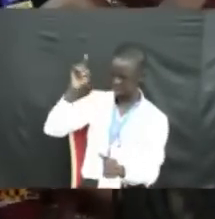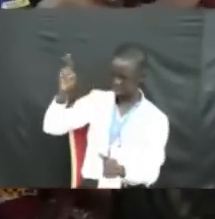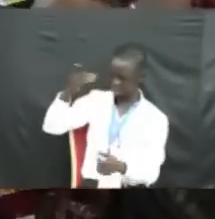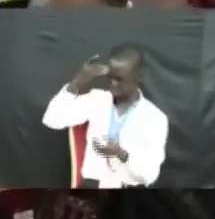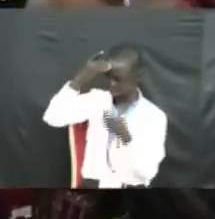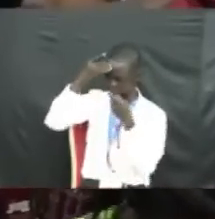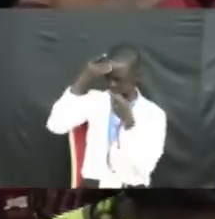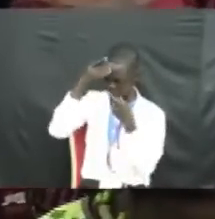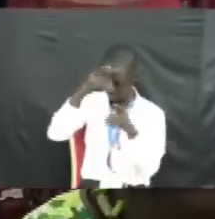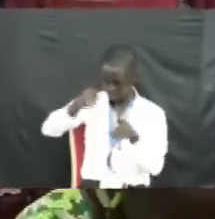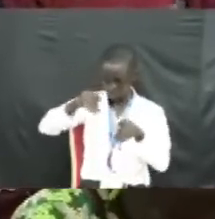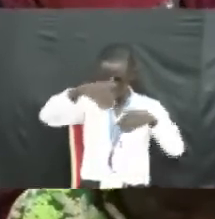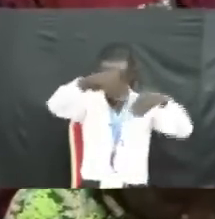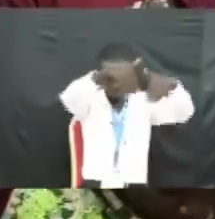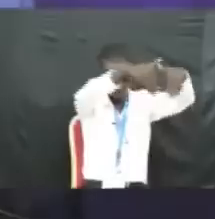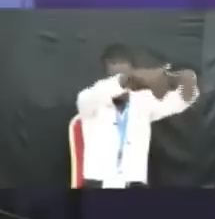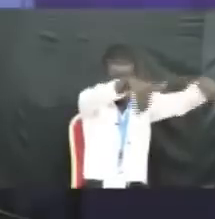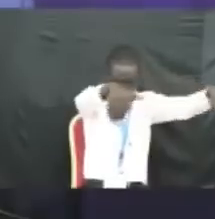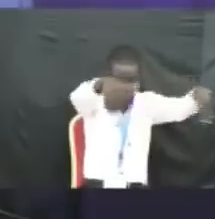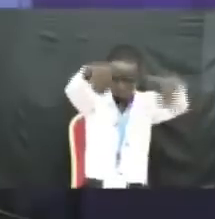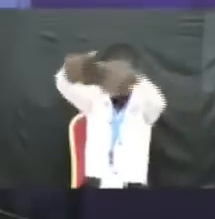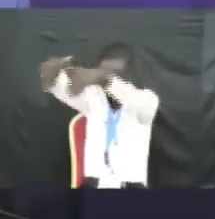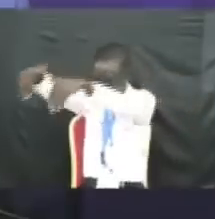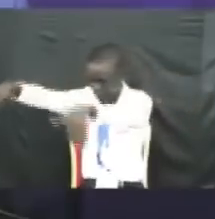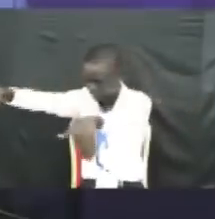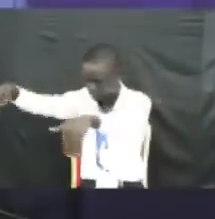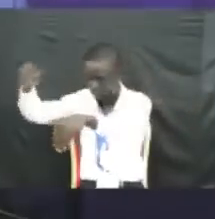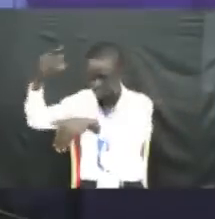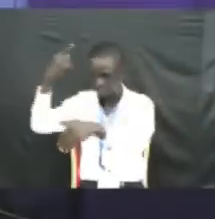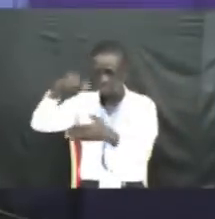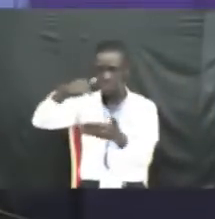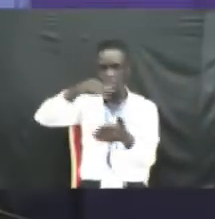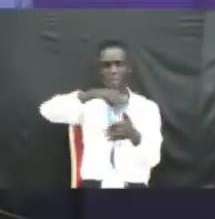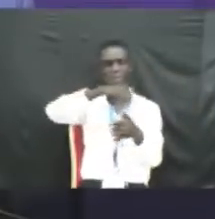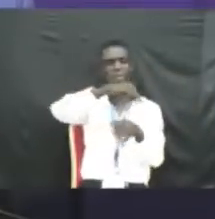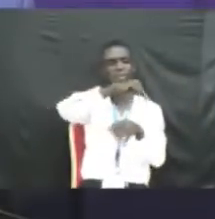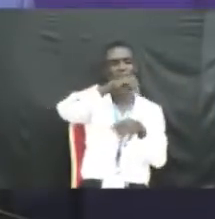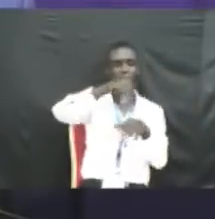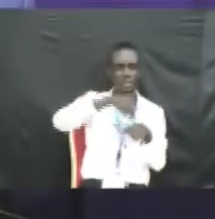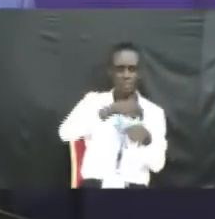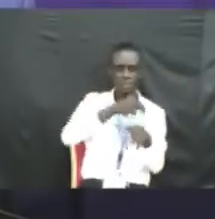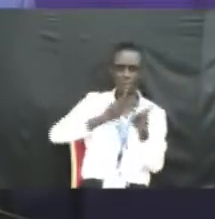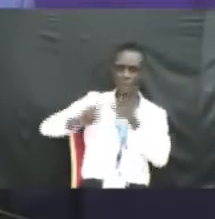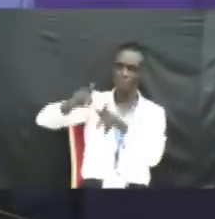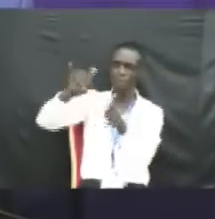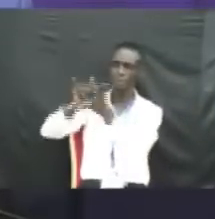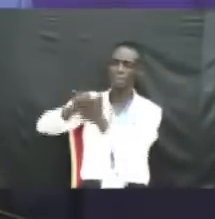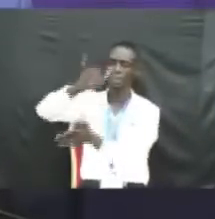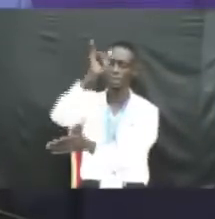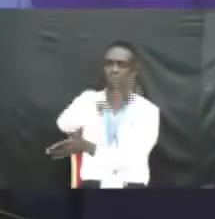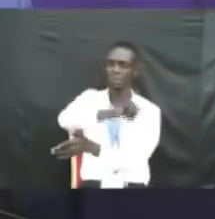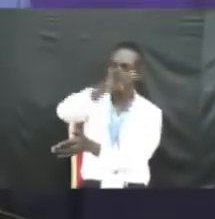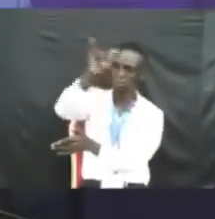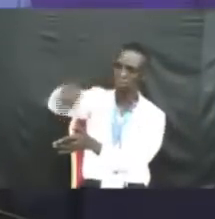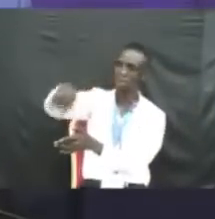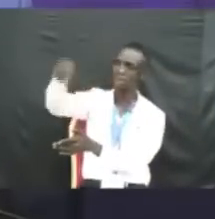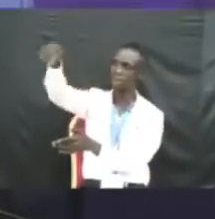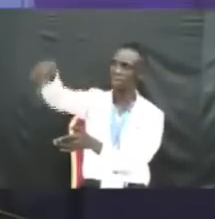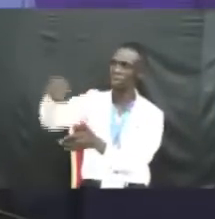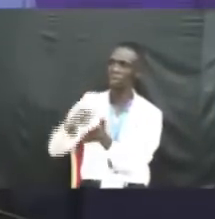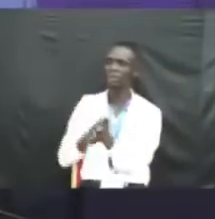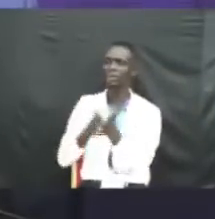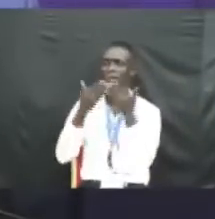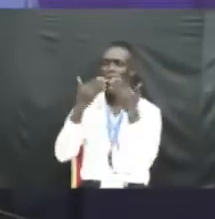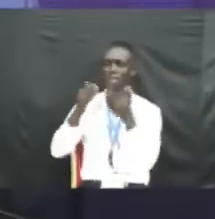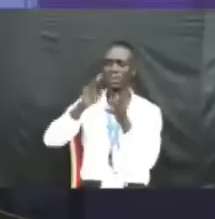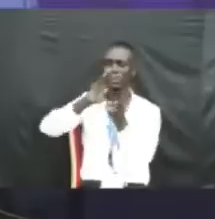geographical boundaries of this nation and the people that will live in it. We thank you for the climate, the vegetation, and